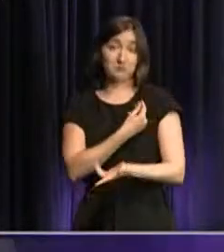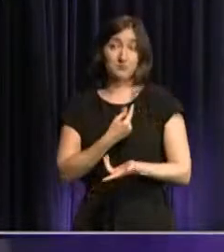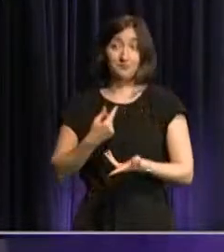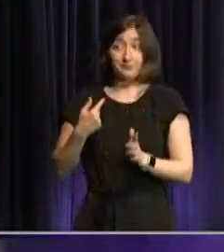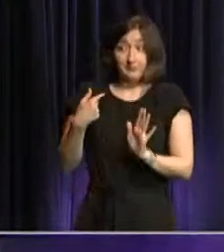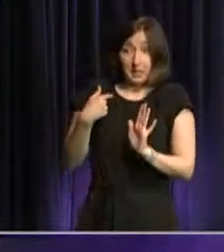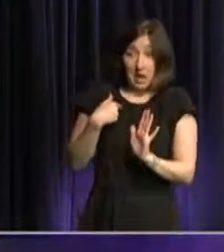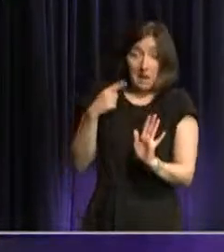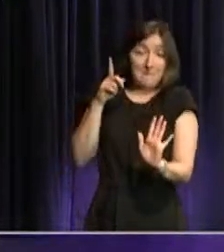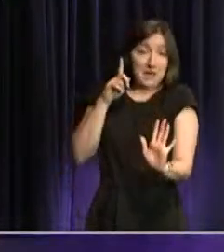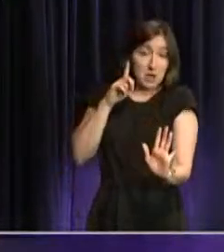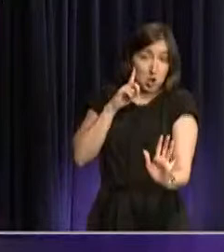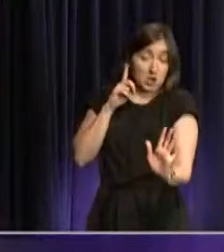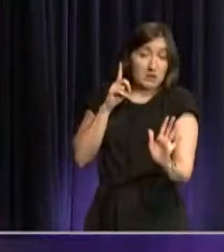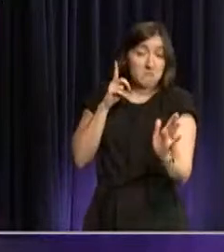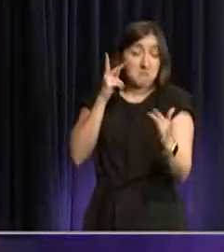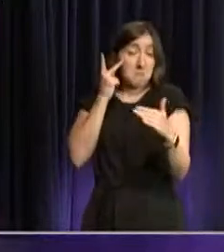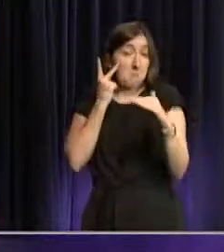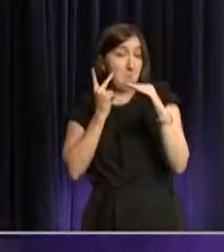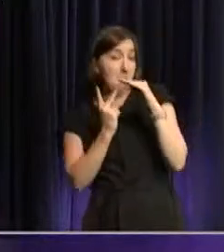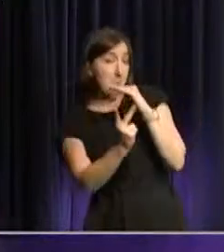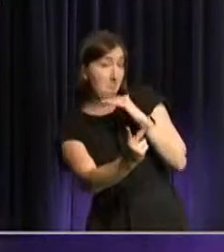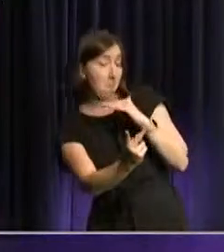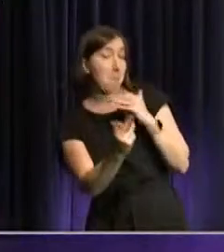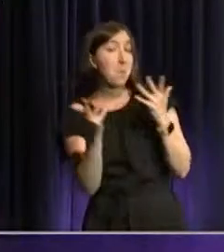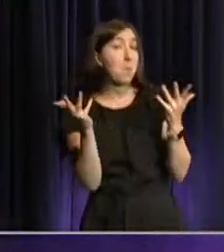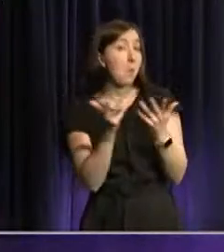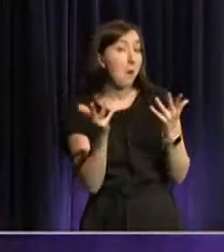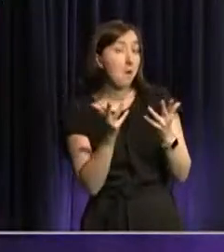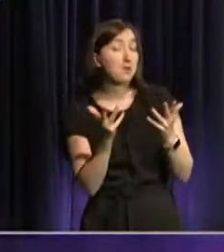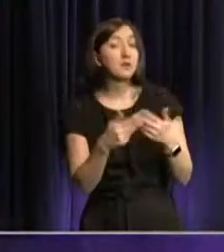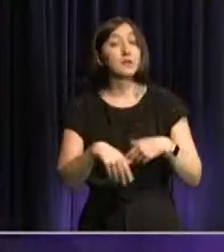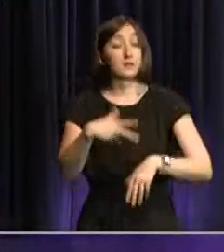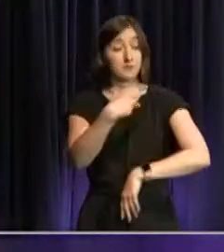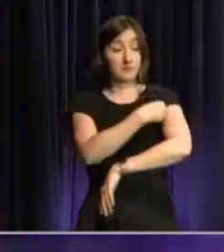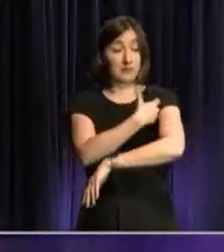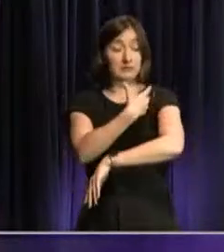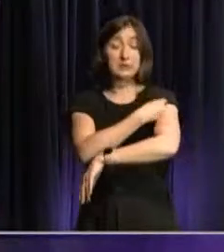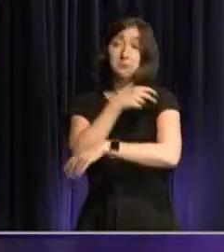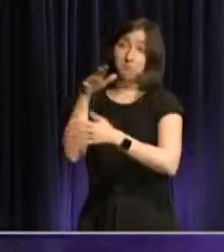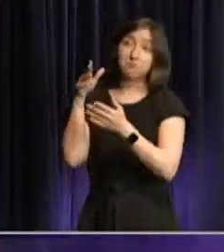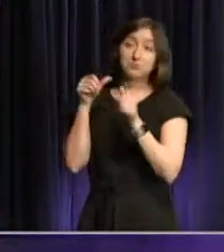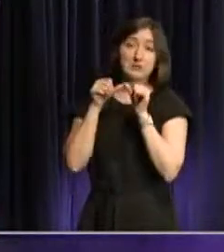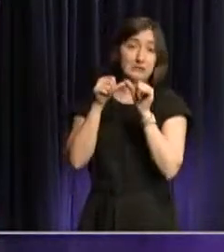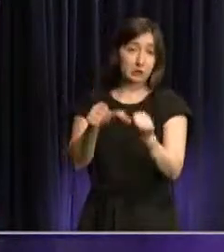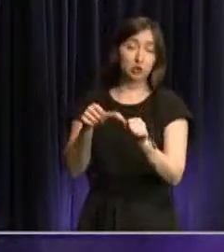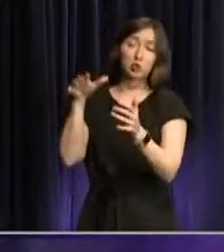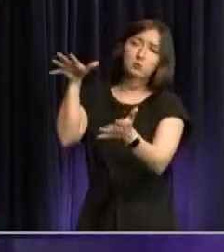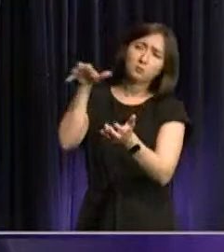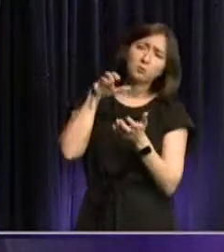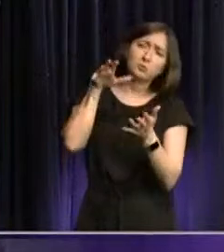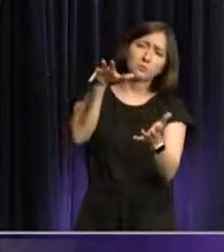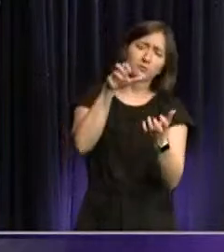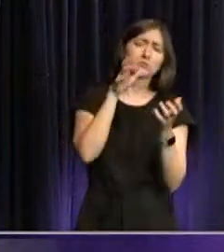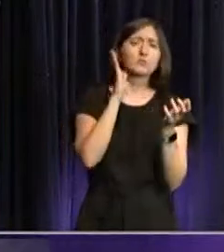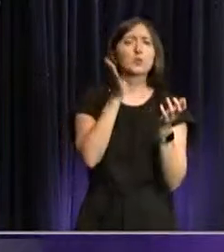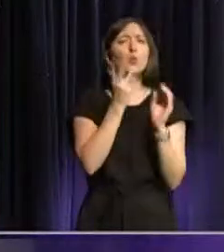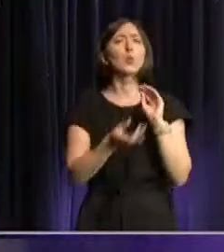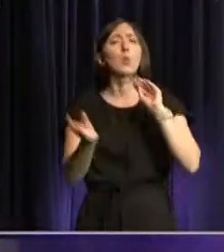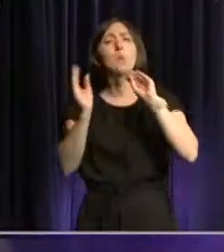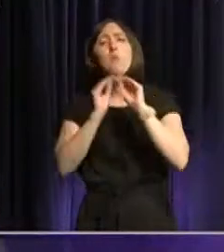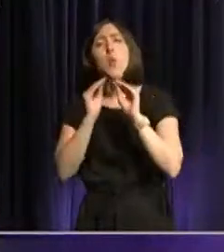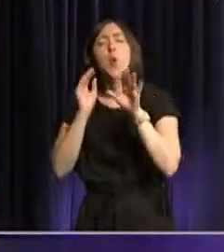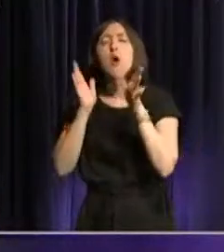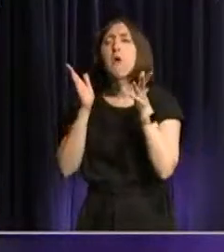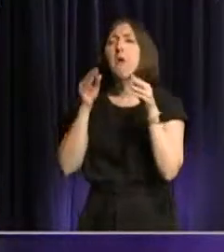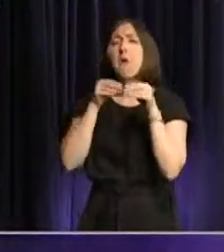what we are anticipating is that as these vaccines continue to roll out, they're going to continue to go in a more decentralized manner to